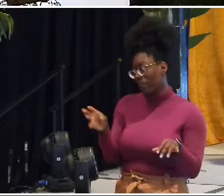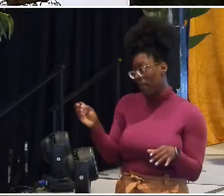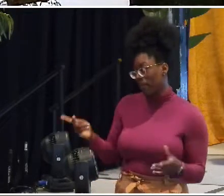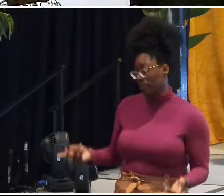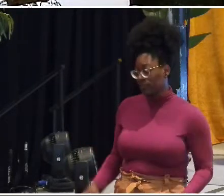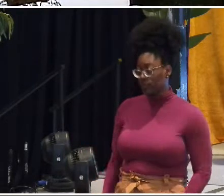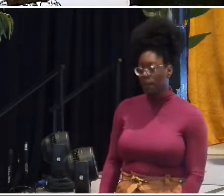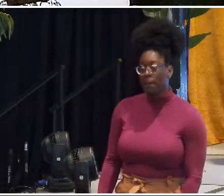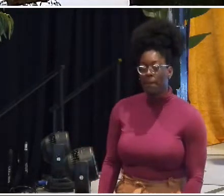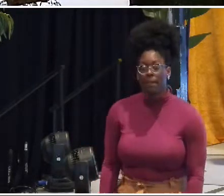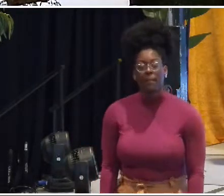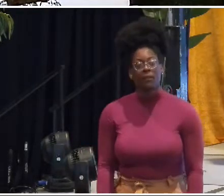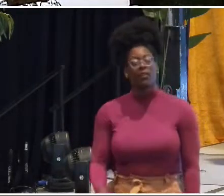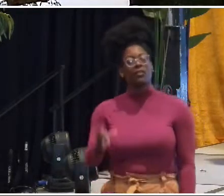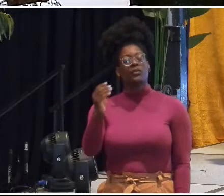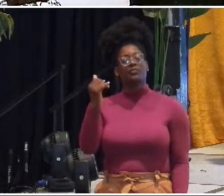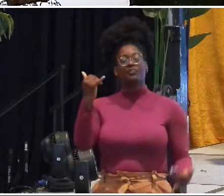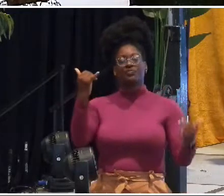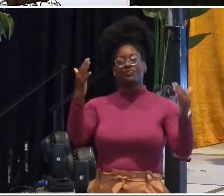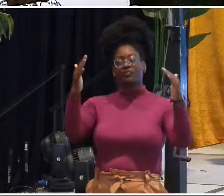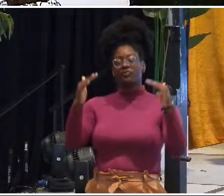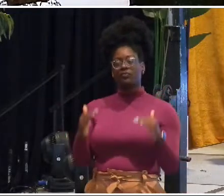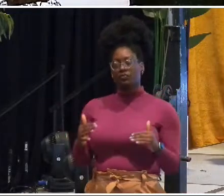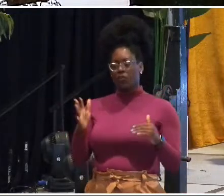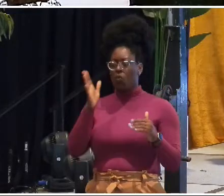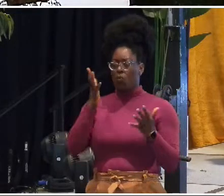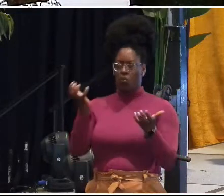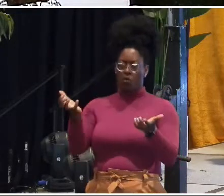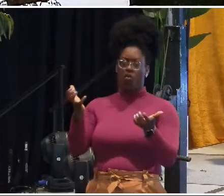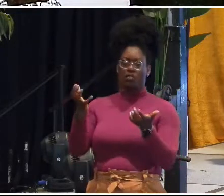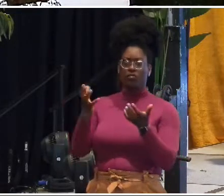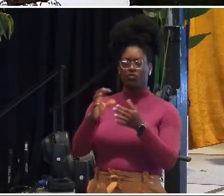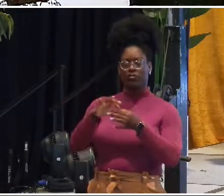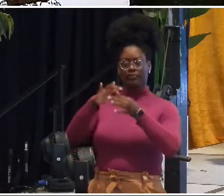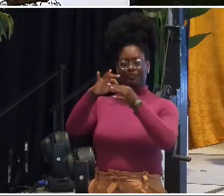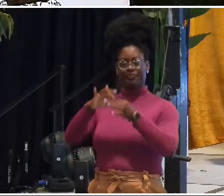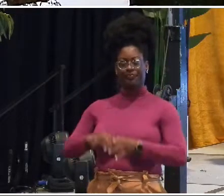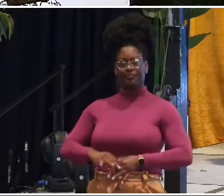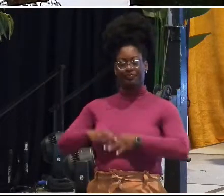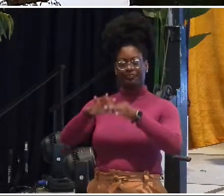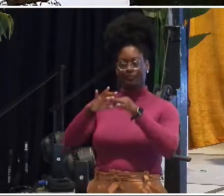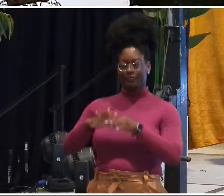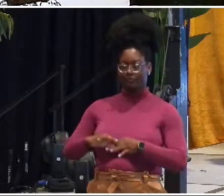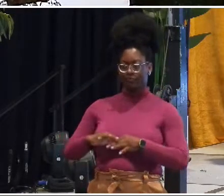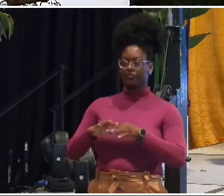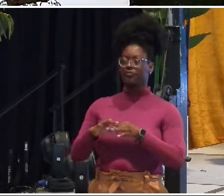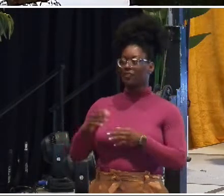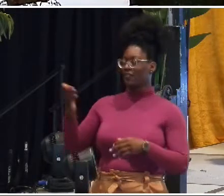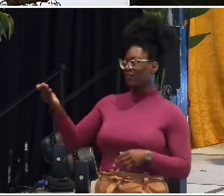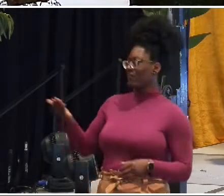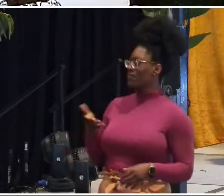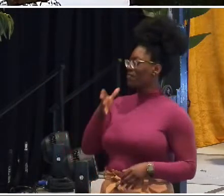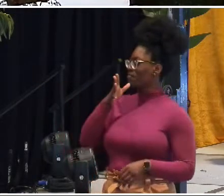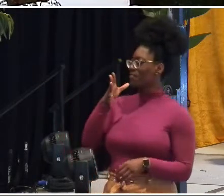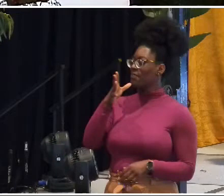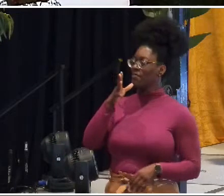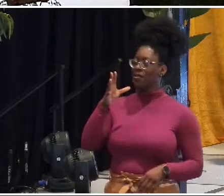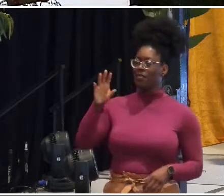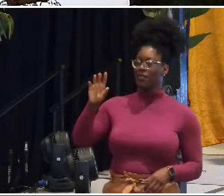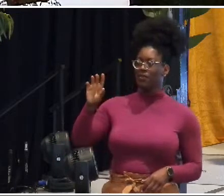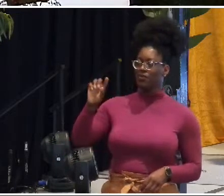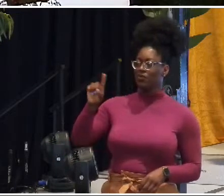to move into some grounding ritual. And I'd like to invite Mama Zola to the stage to offer a